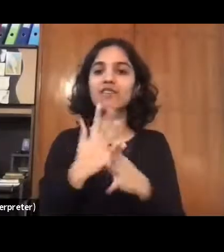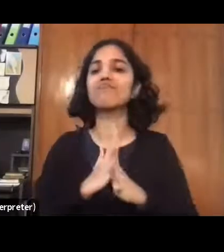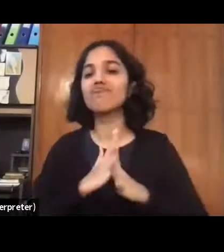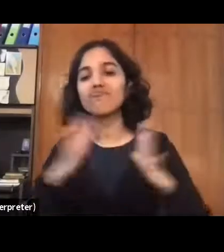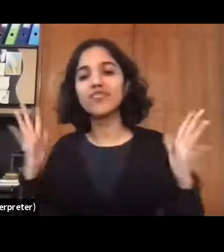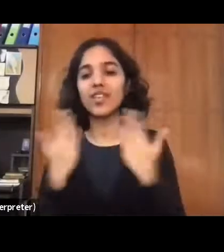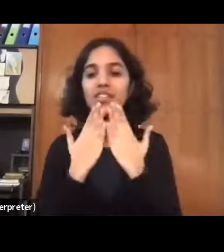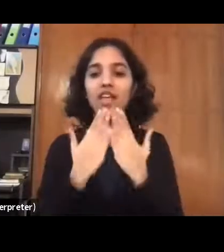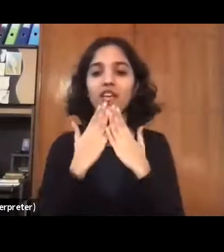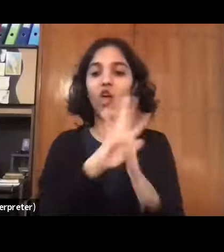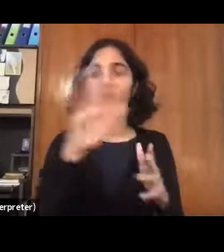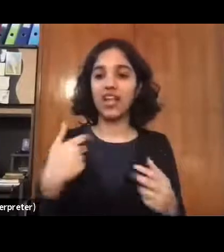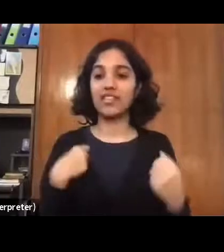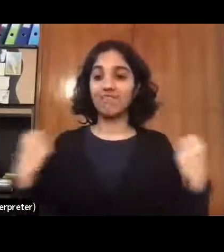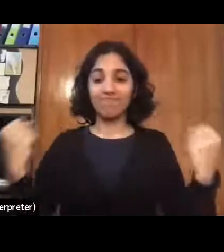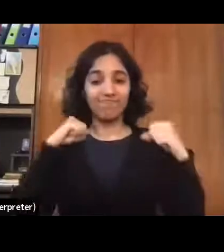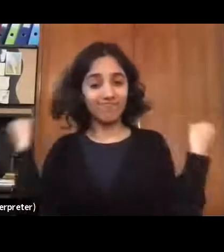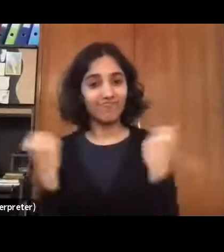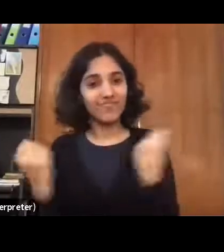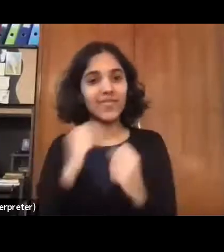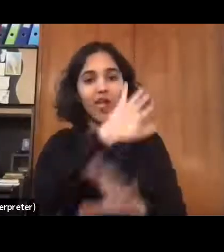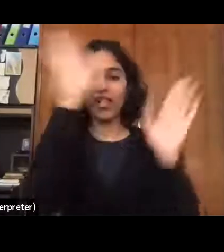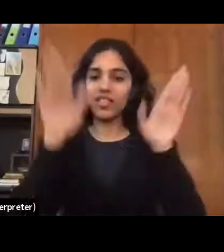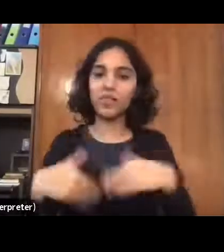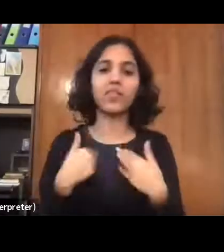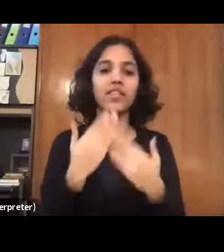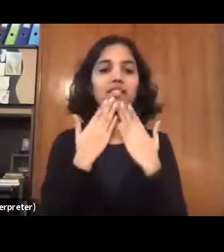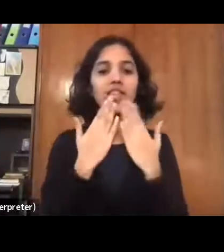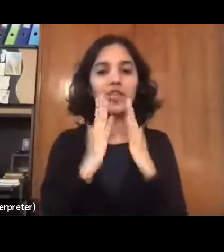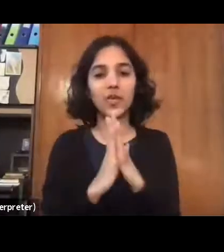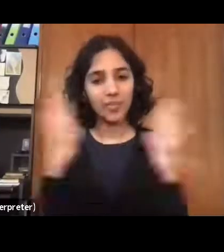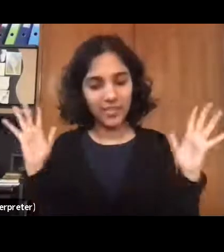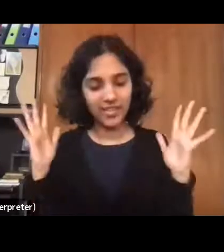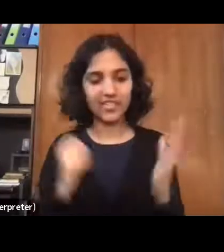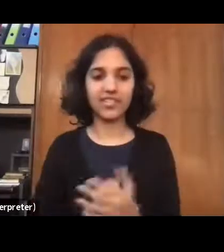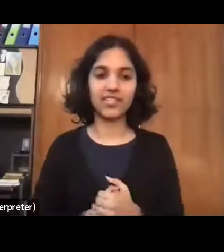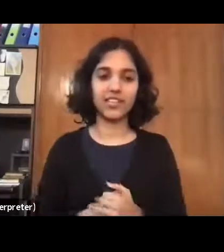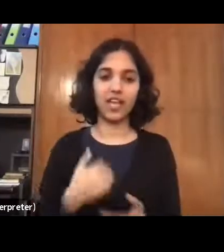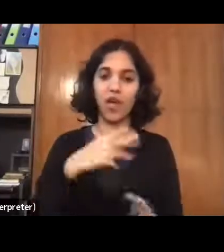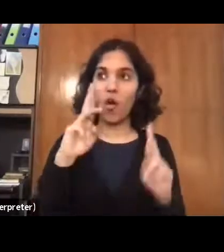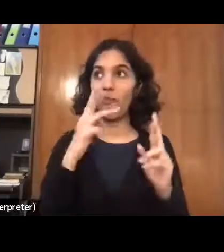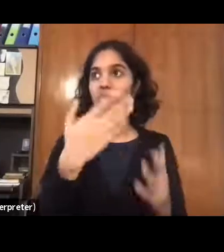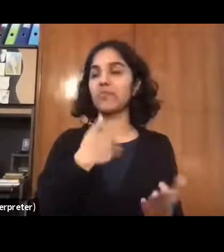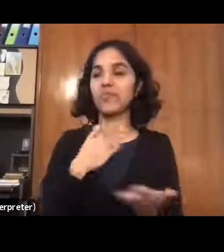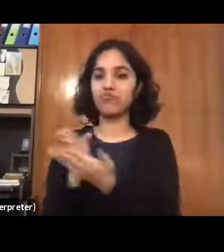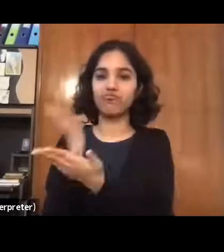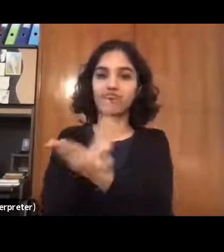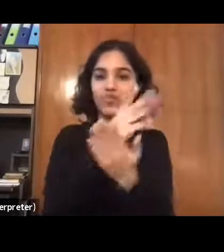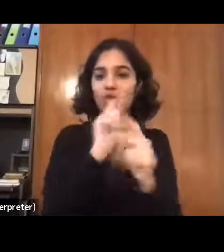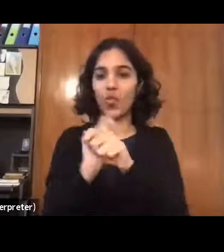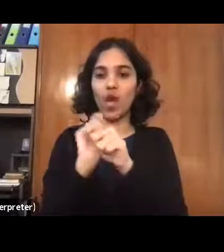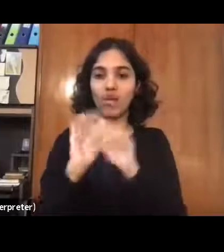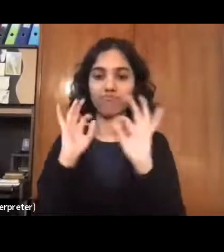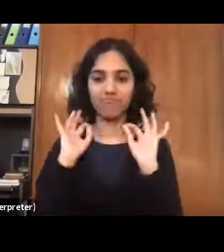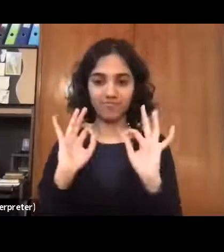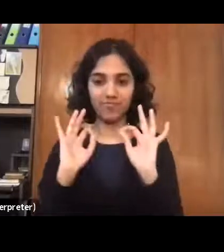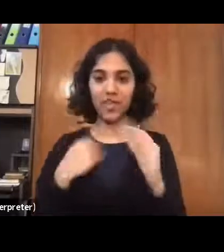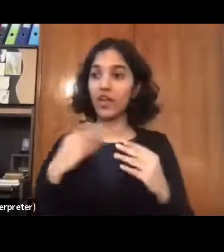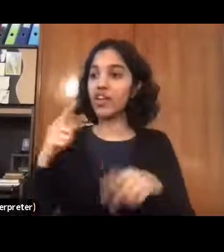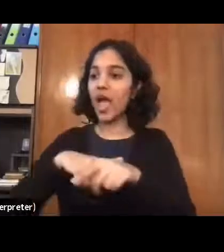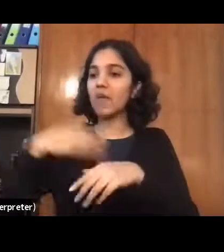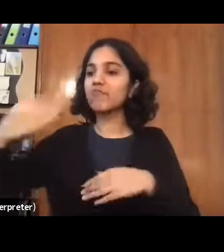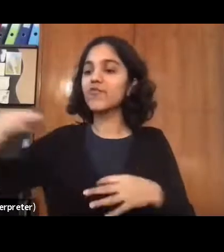of conviction yourself. I think it will give us a lot of directions for which to work in times to